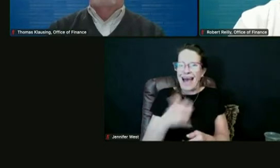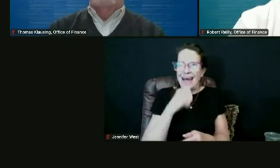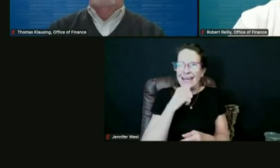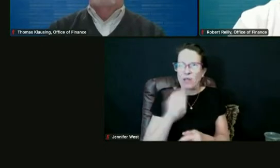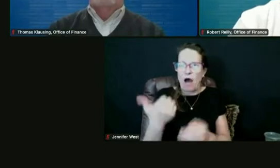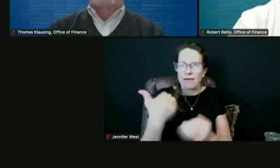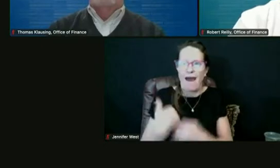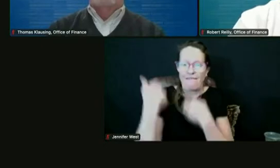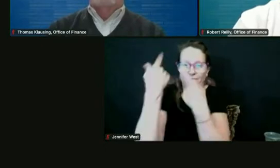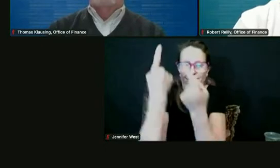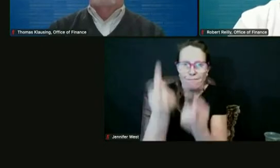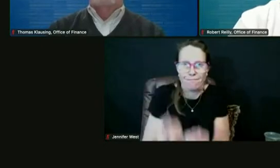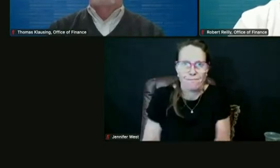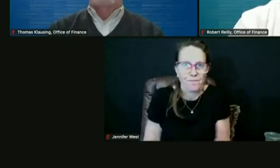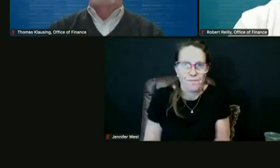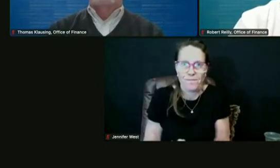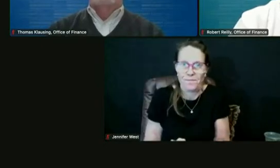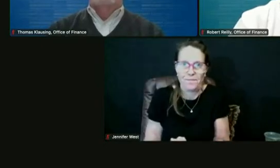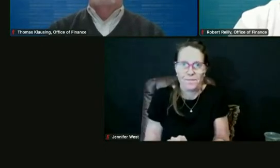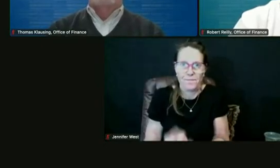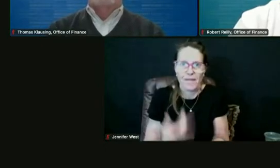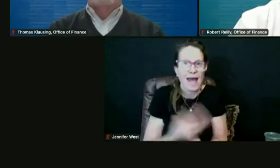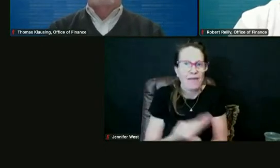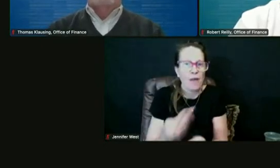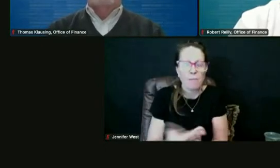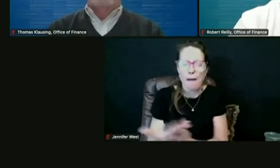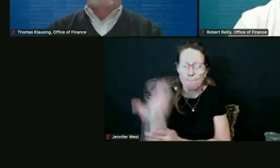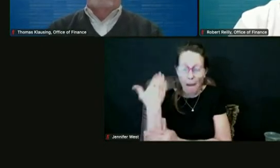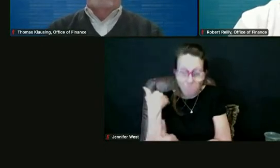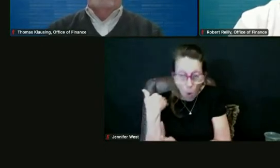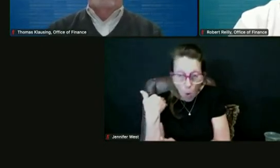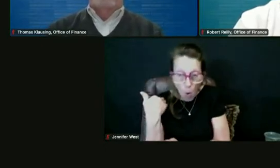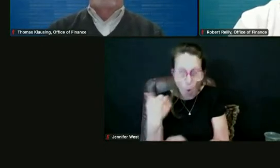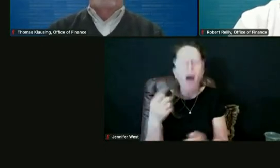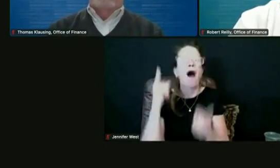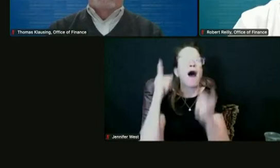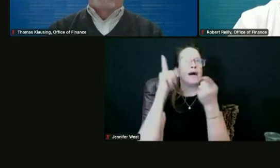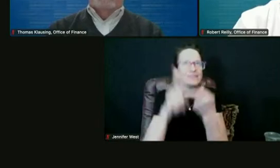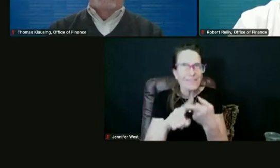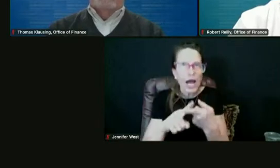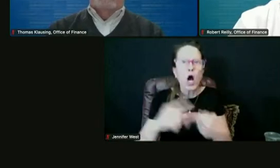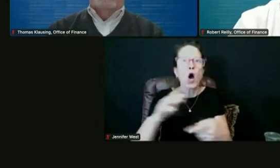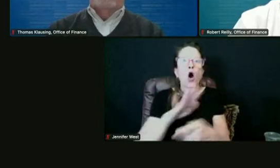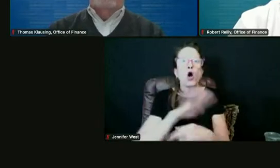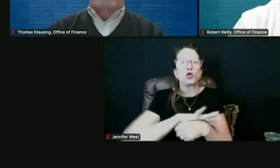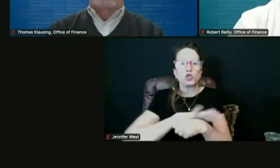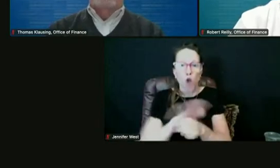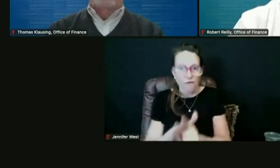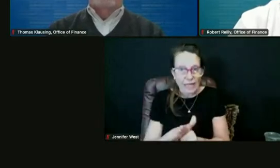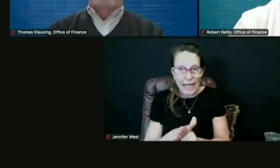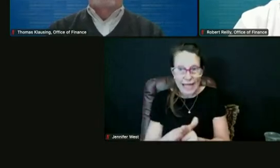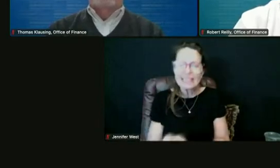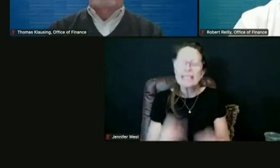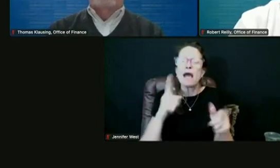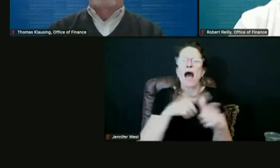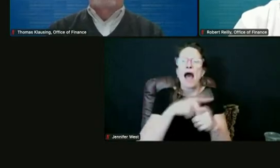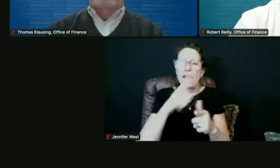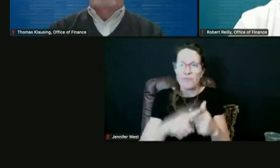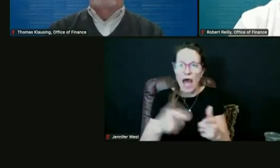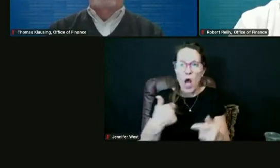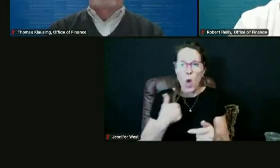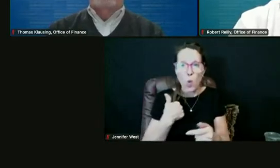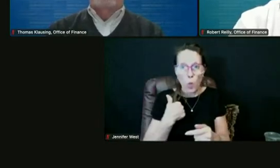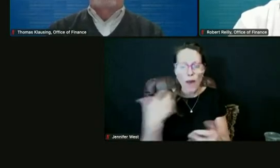like the social work model, in our budget before until COVID-19. And so we did take the liberty of using ESSER funding to fund many of